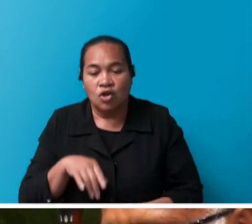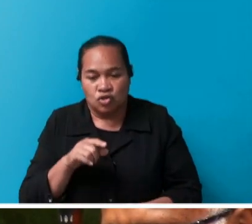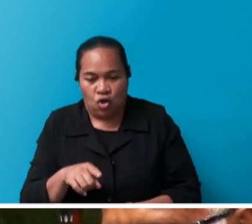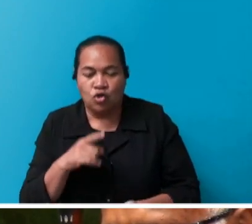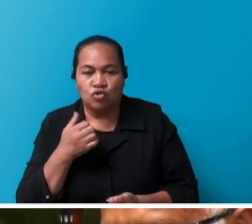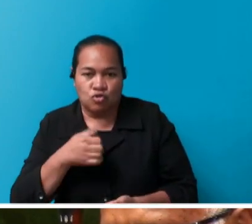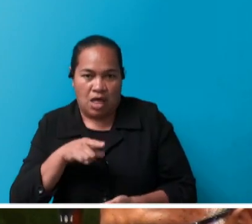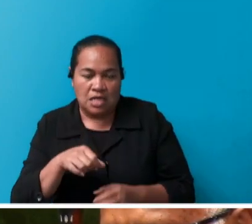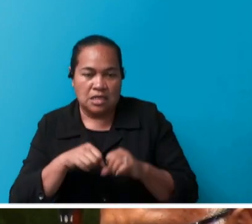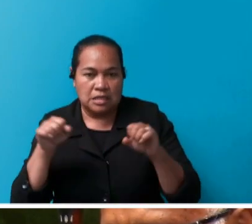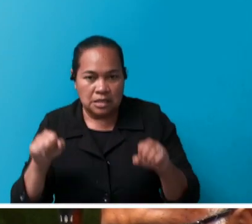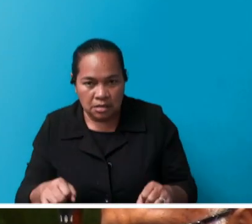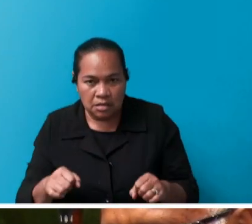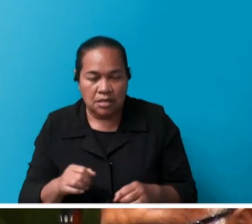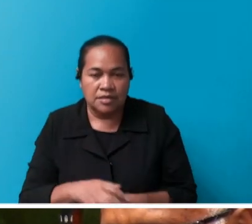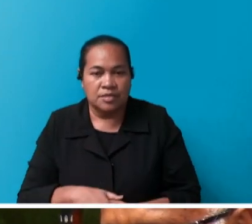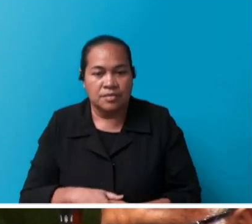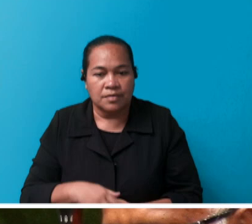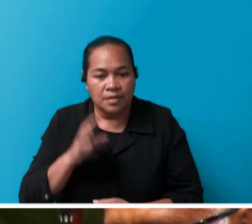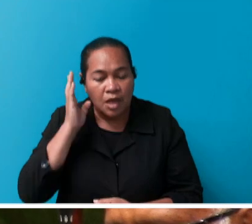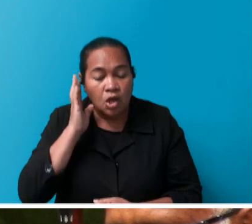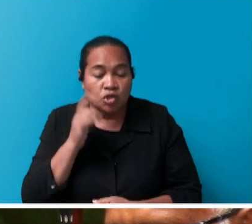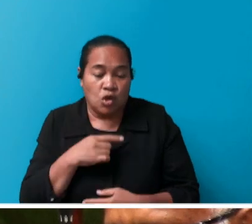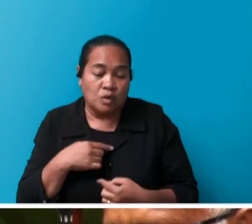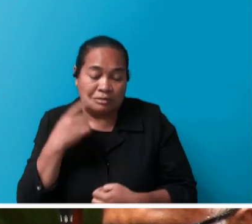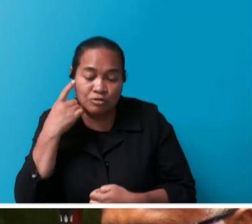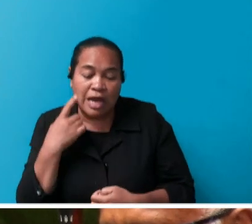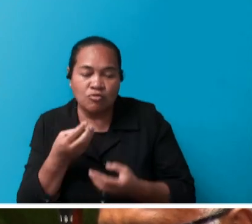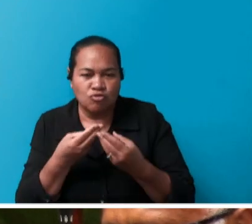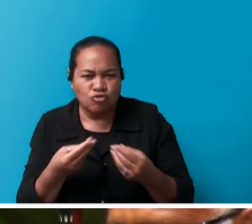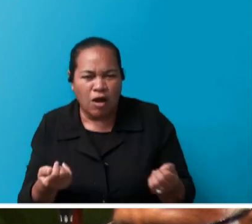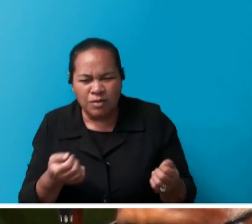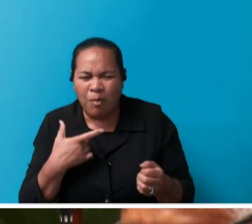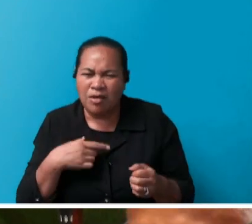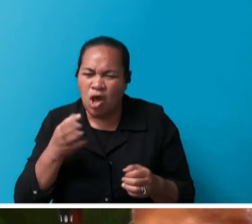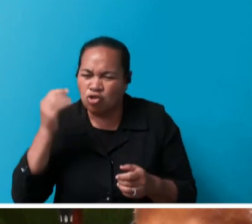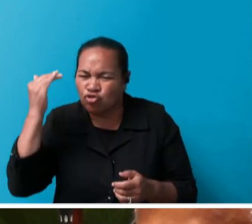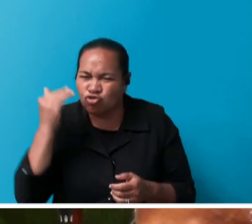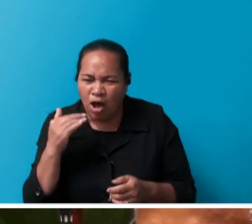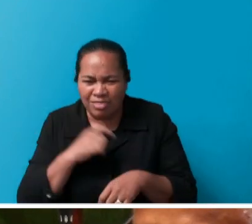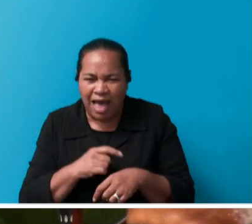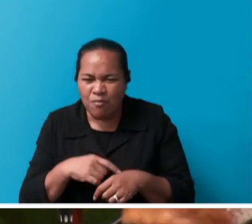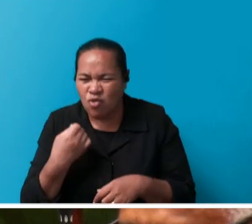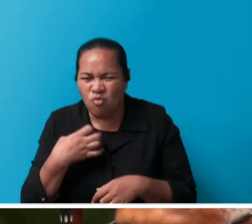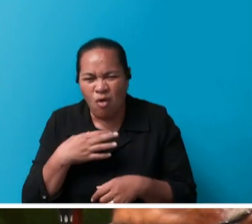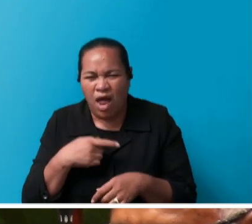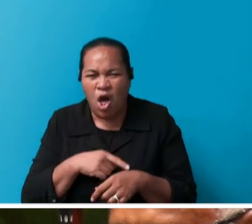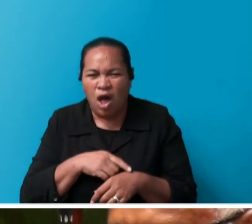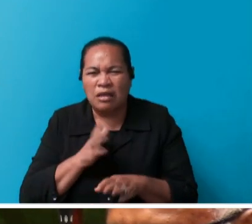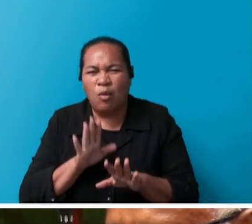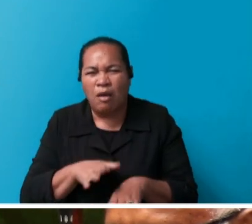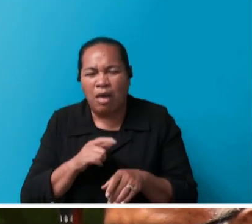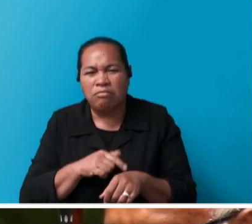M-supply system. Our initial attempt to show significant reduction in processing time for procurement of supplies